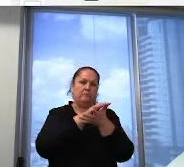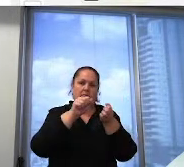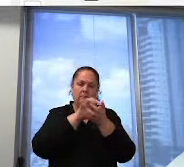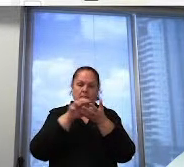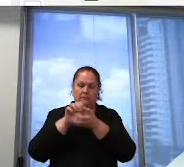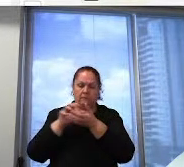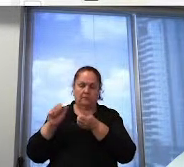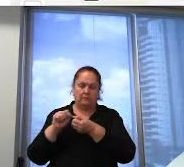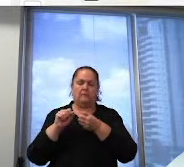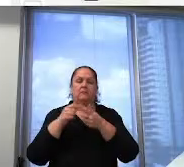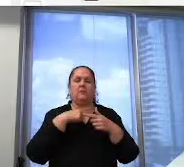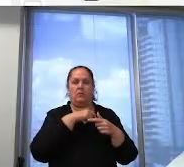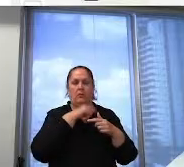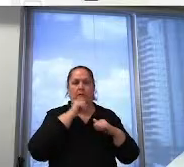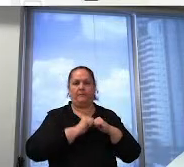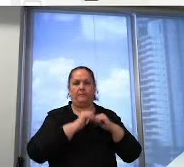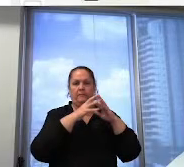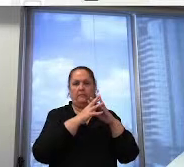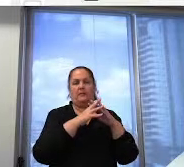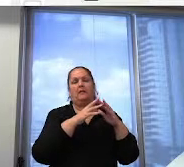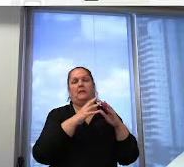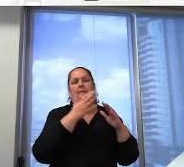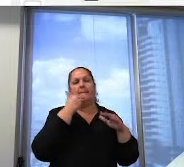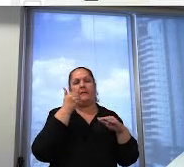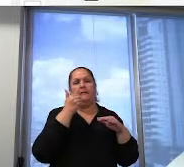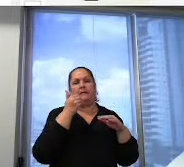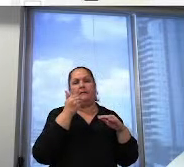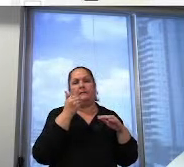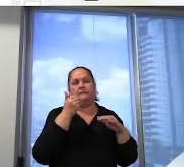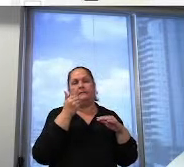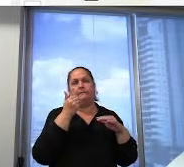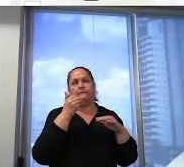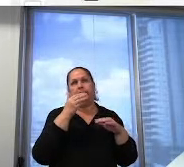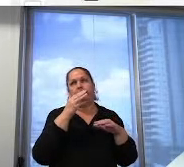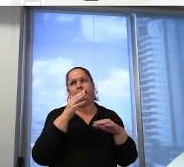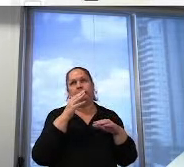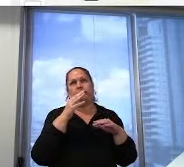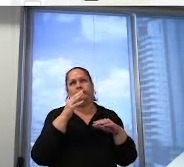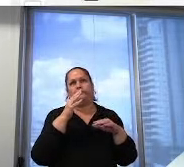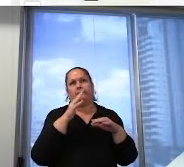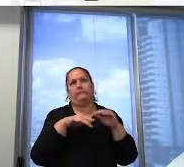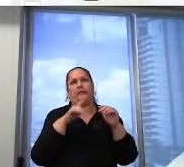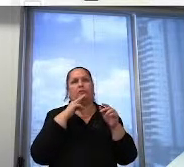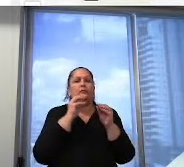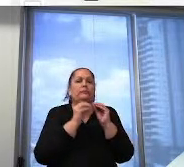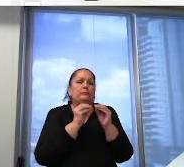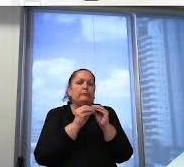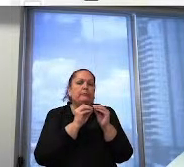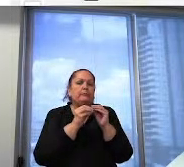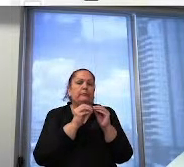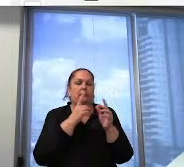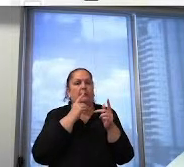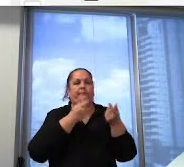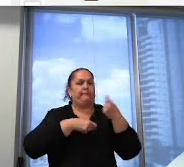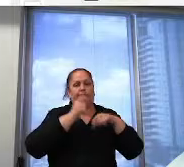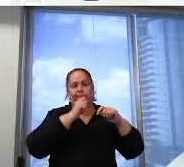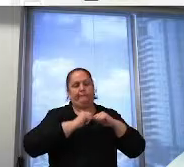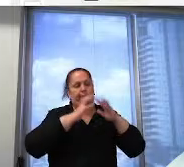destroyed. As a result of that, rebuild is probably better than trying to do a minor repair.